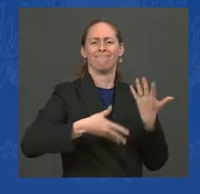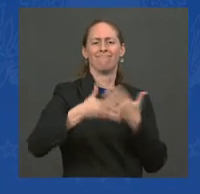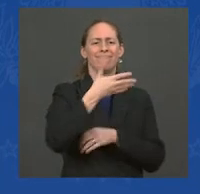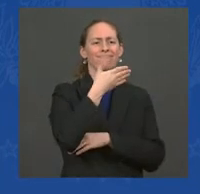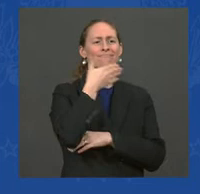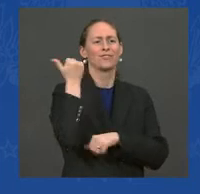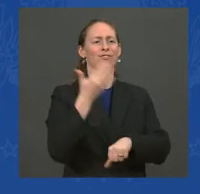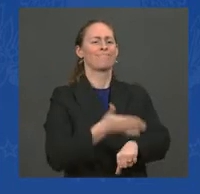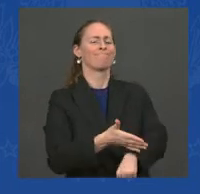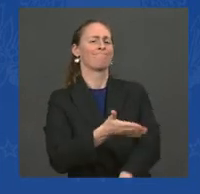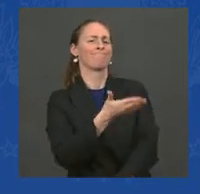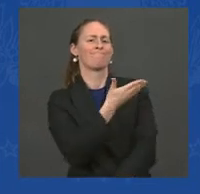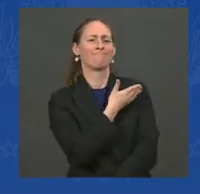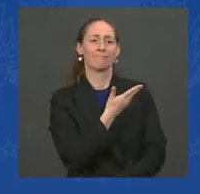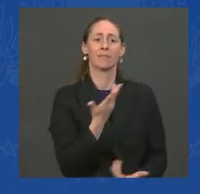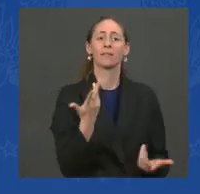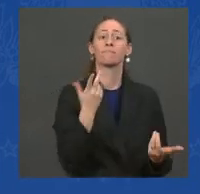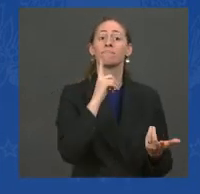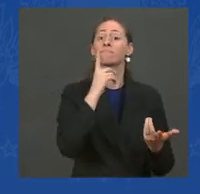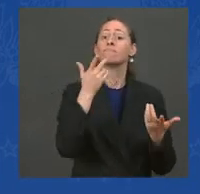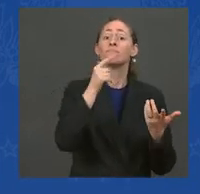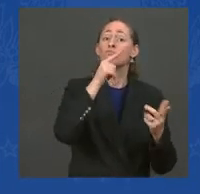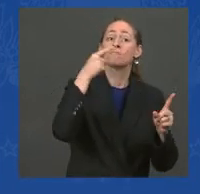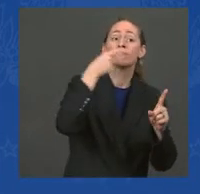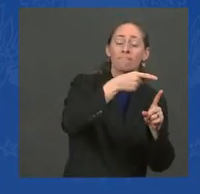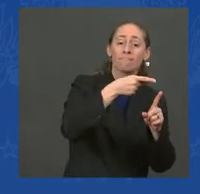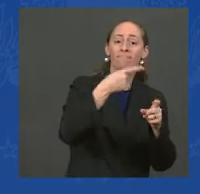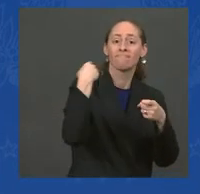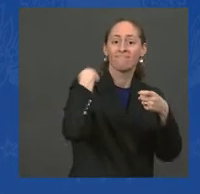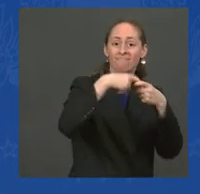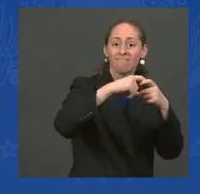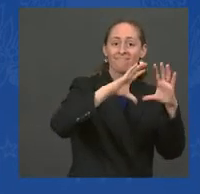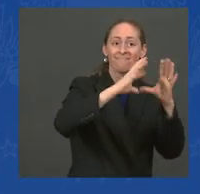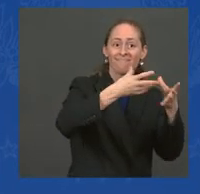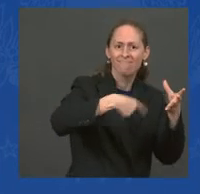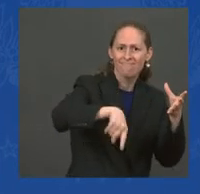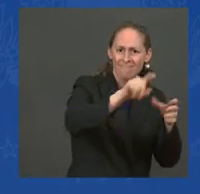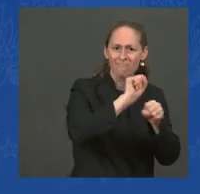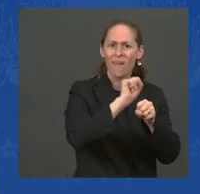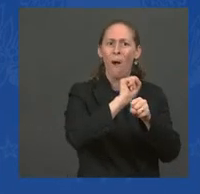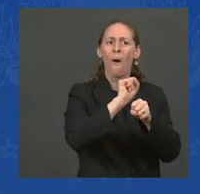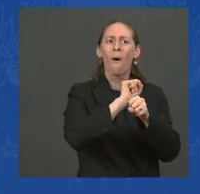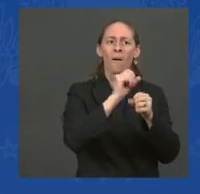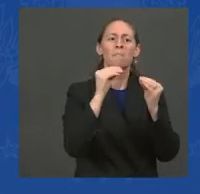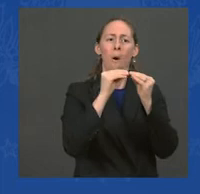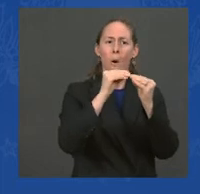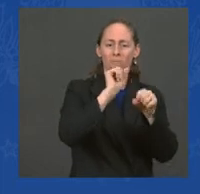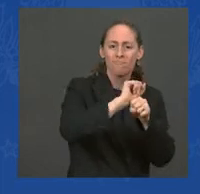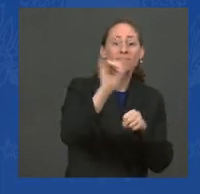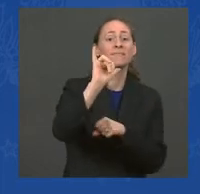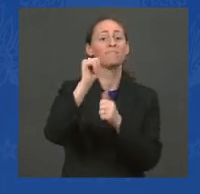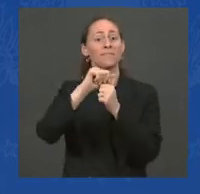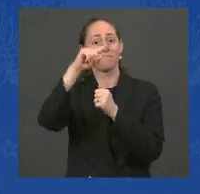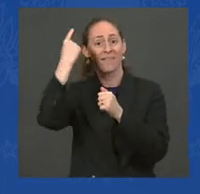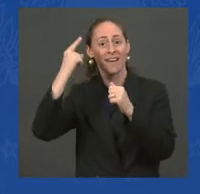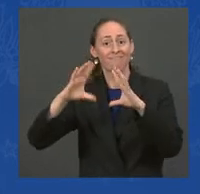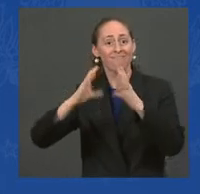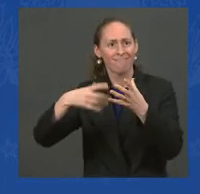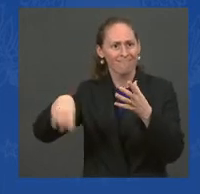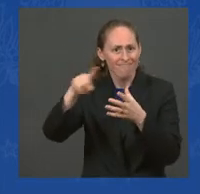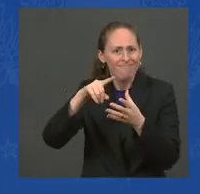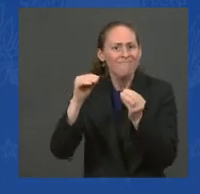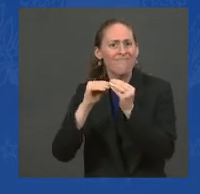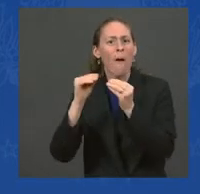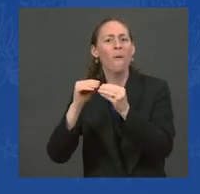Unemployment for Hispanic workers was down, and the unemployment rate for African Americans fell almost a full percent, and it's